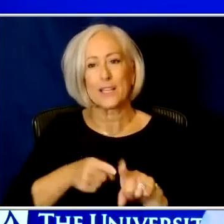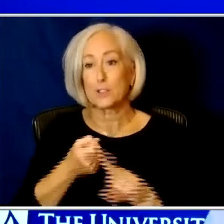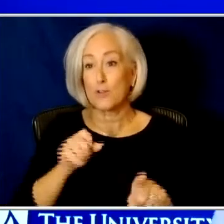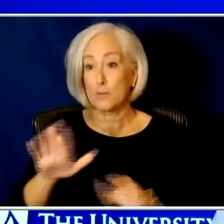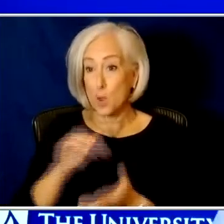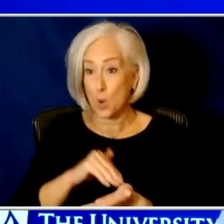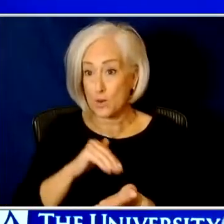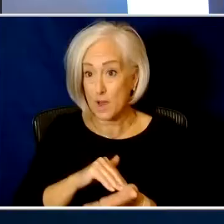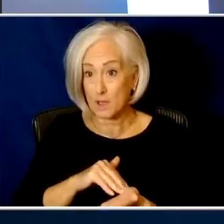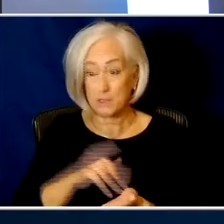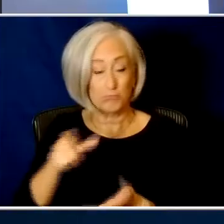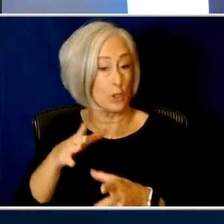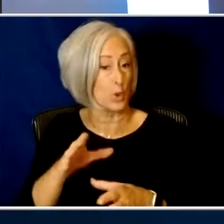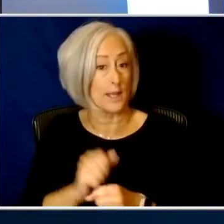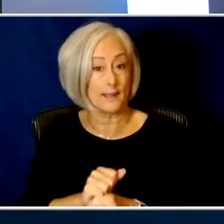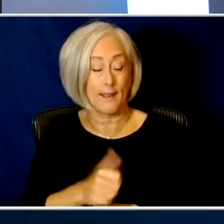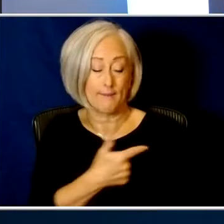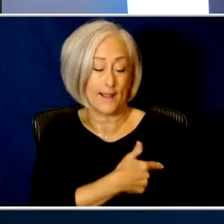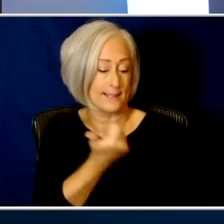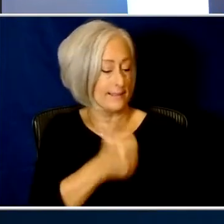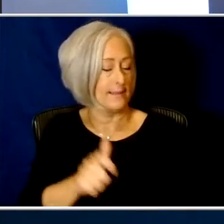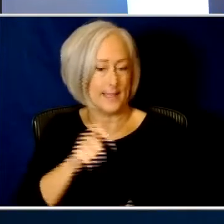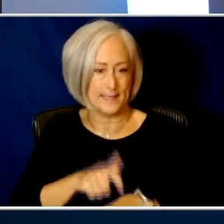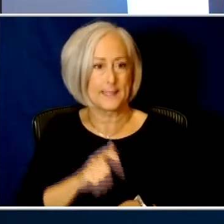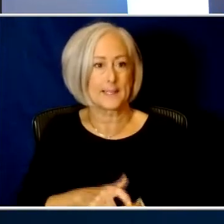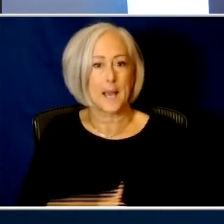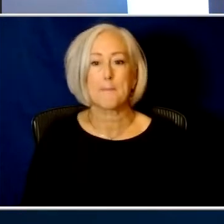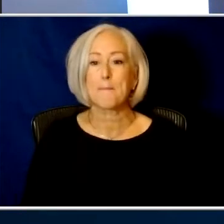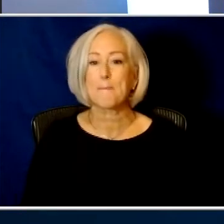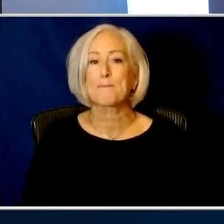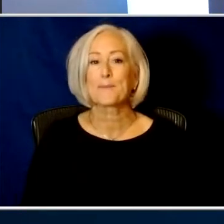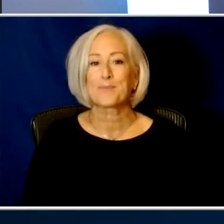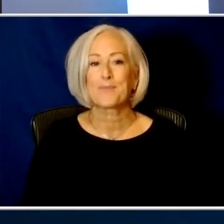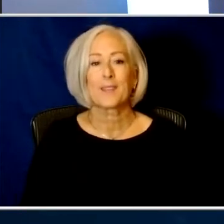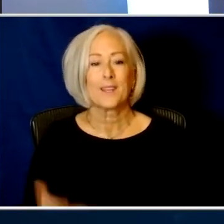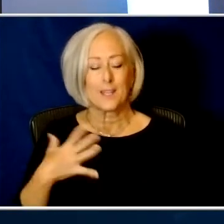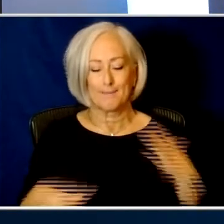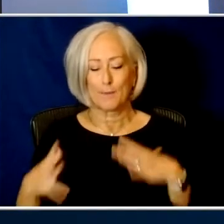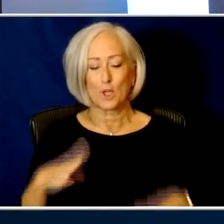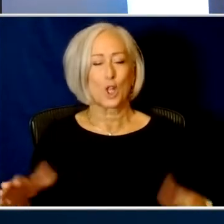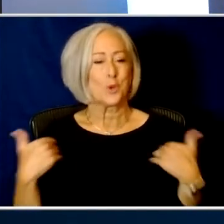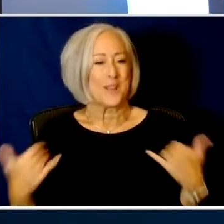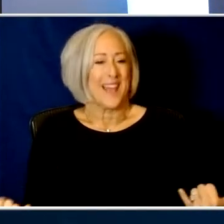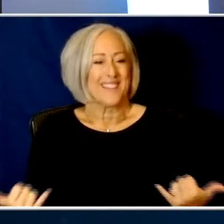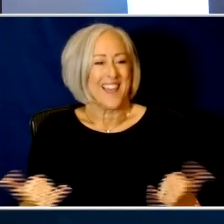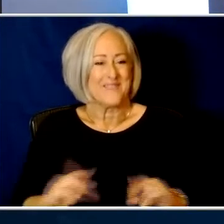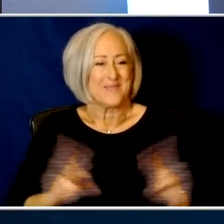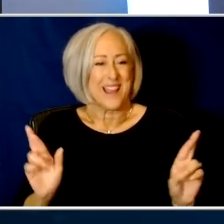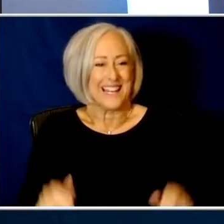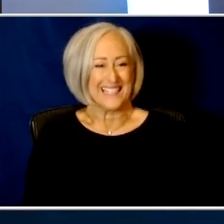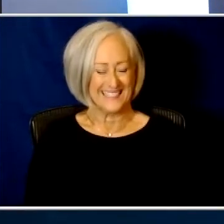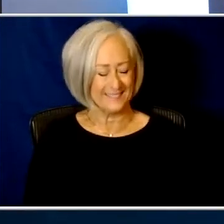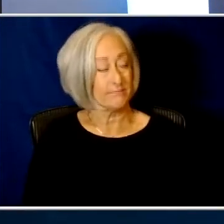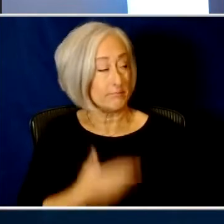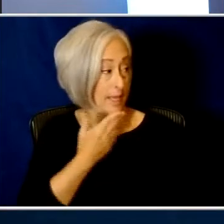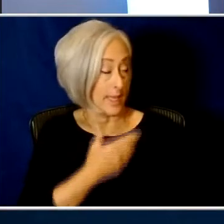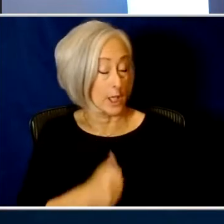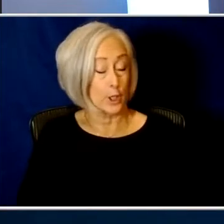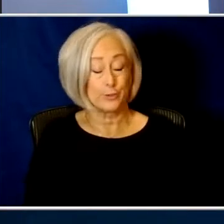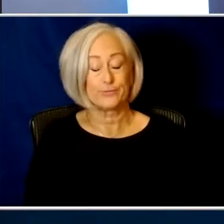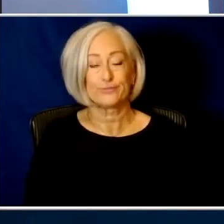do that? I think you can get it now. I really don't know that much about the the pill that you're taking. I don't know if it's a